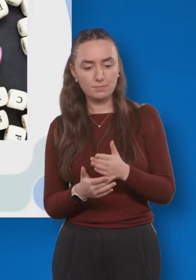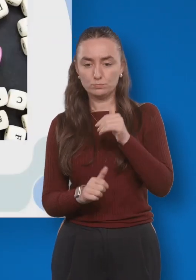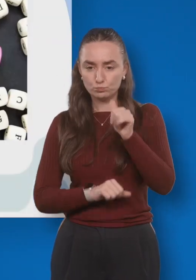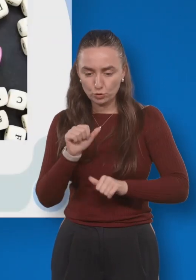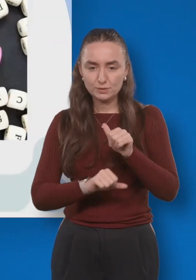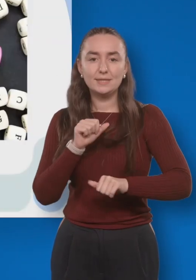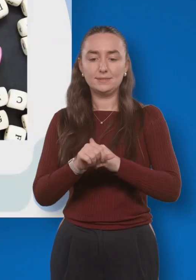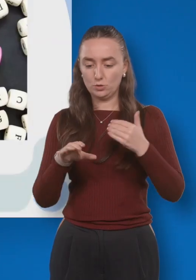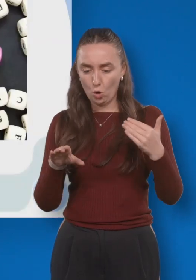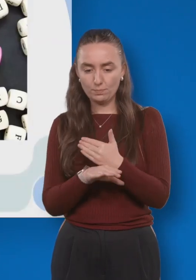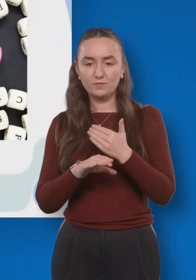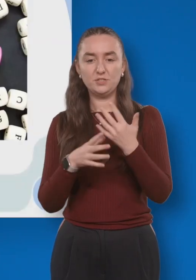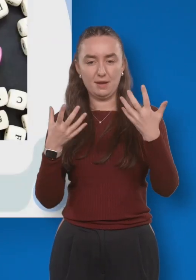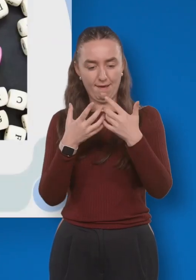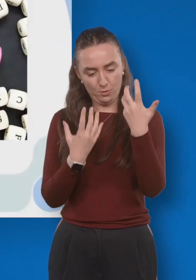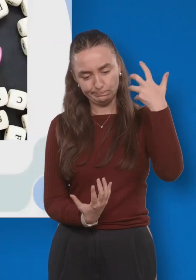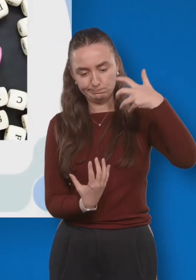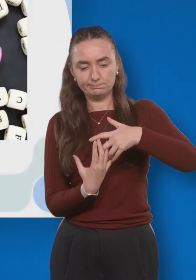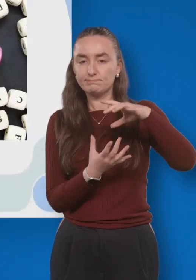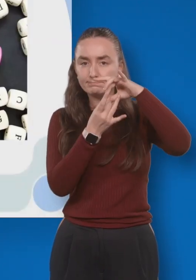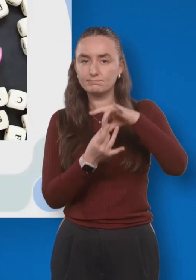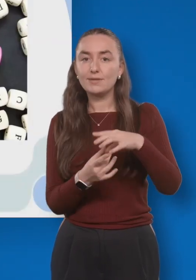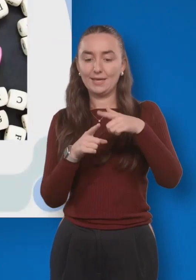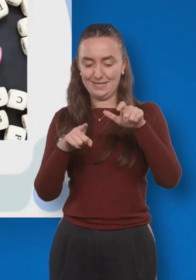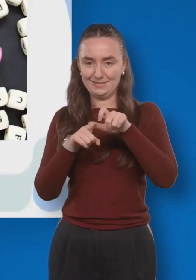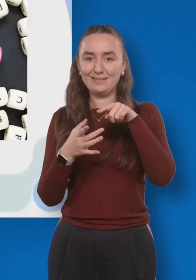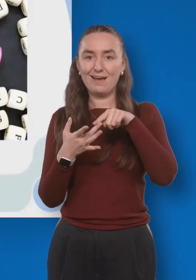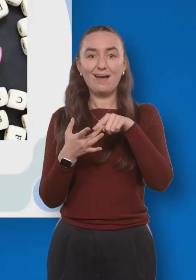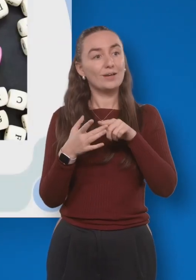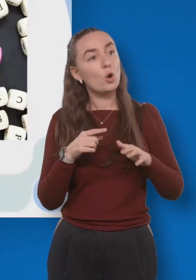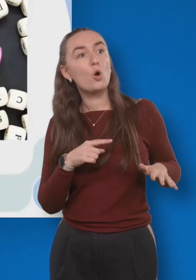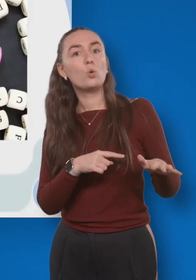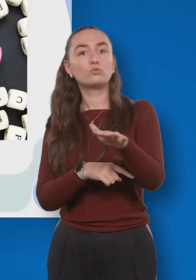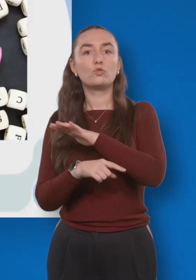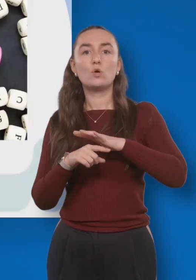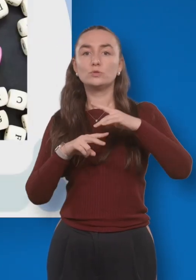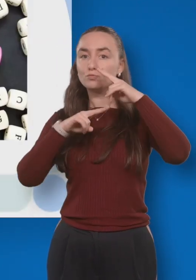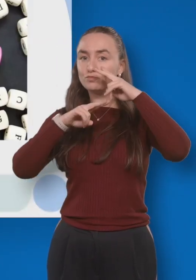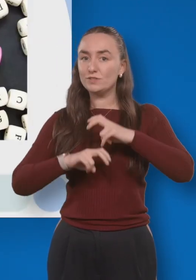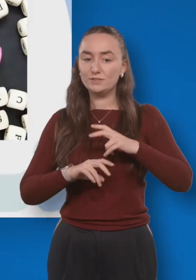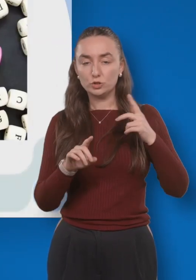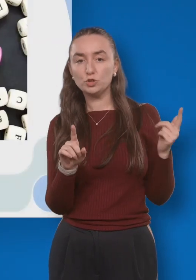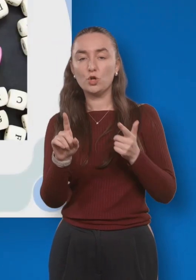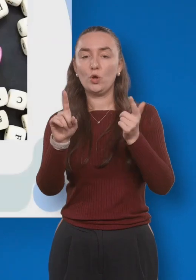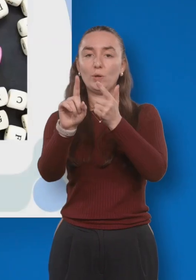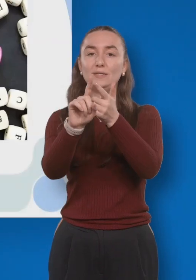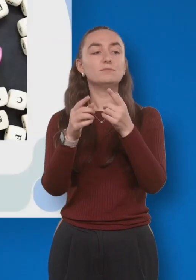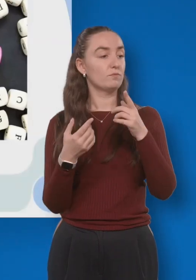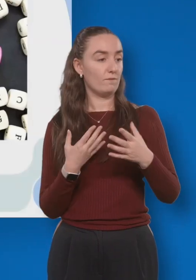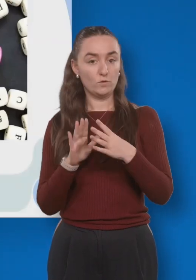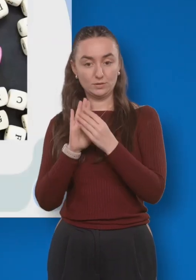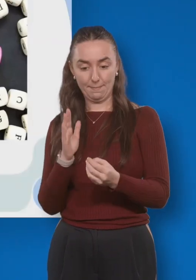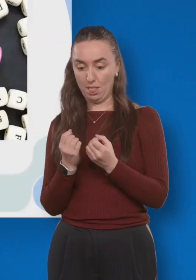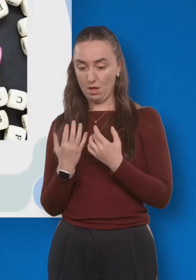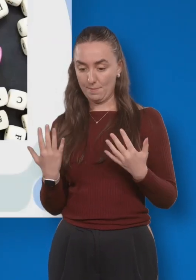operational elements to embed EDI consideration across the whole research journey. So like number of people